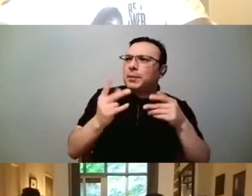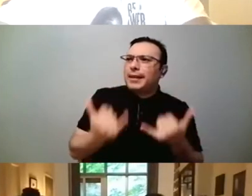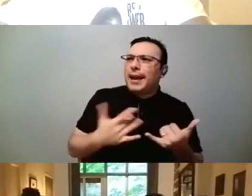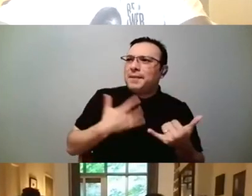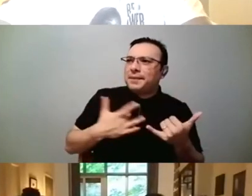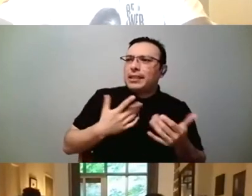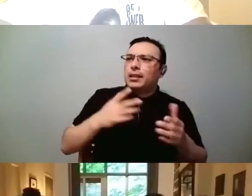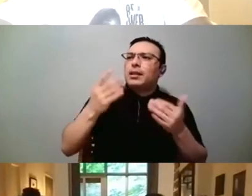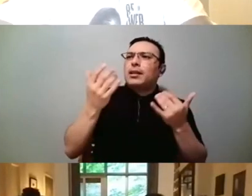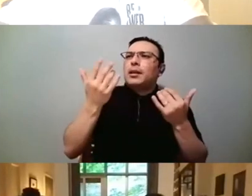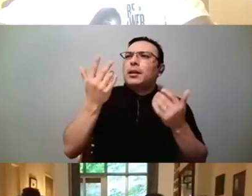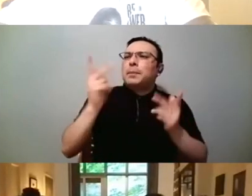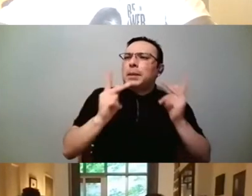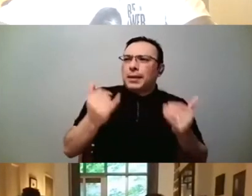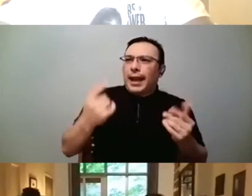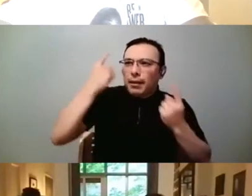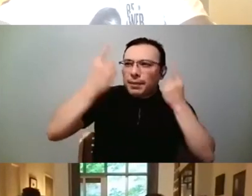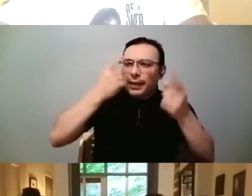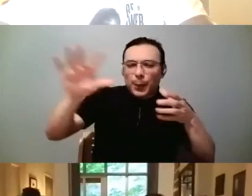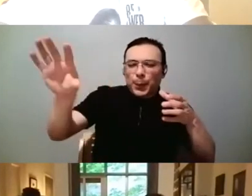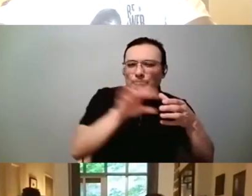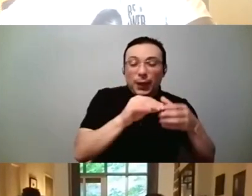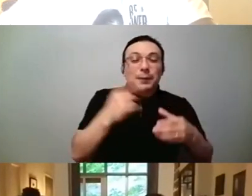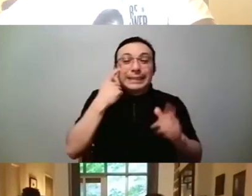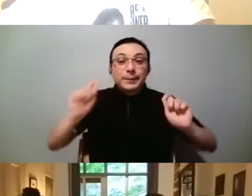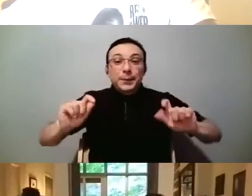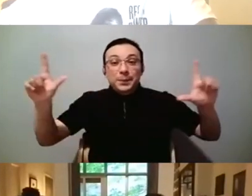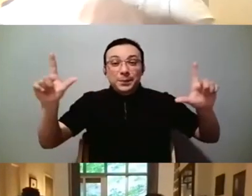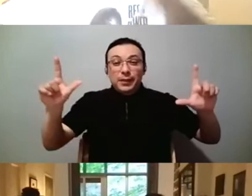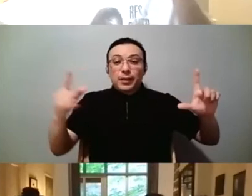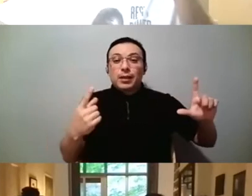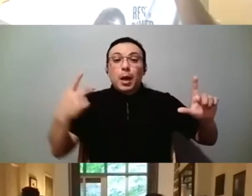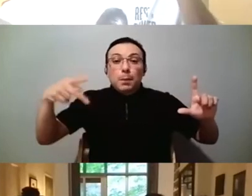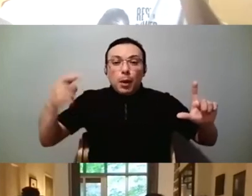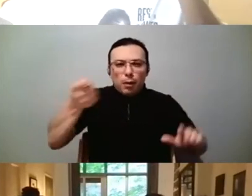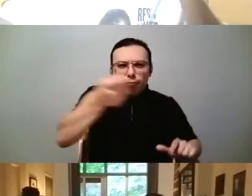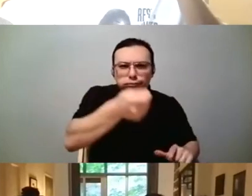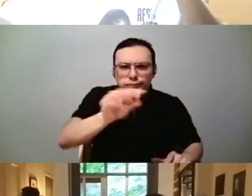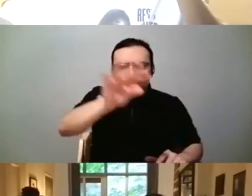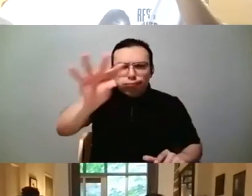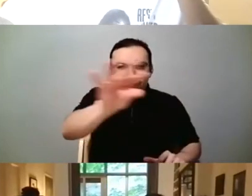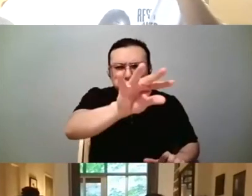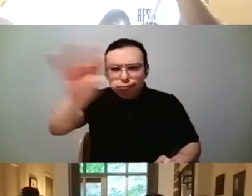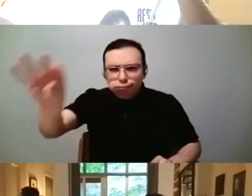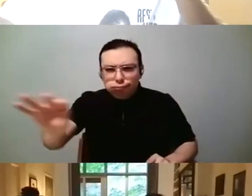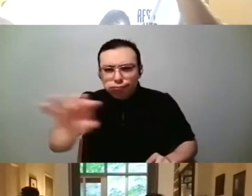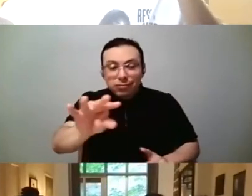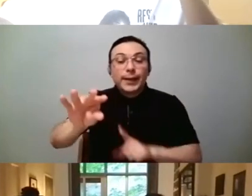it was a call from the future what inspired that and could you talk a little bit about um